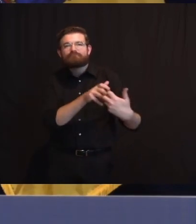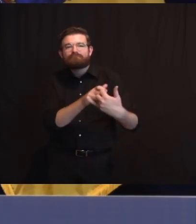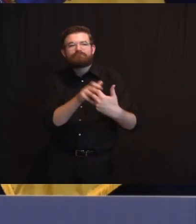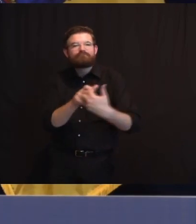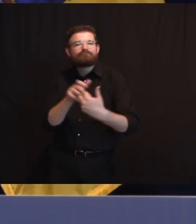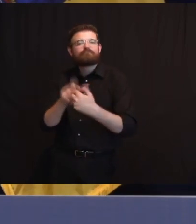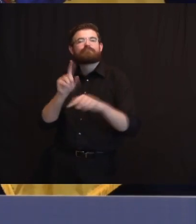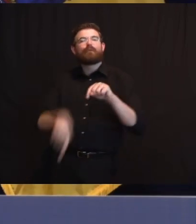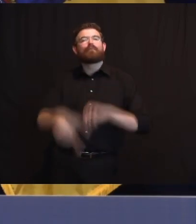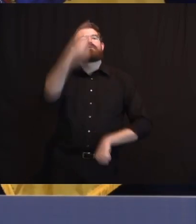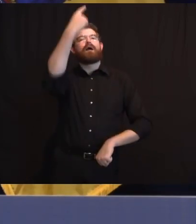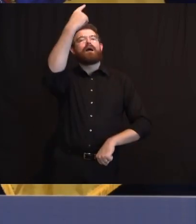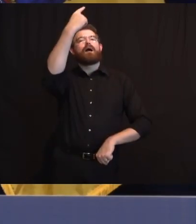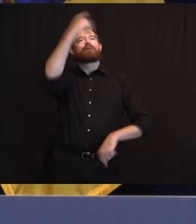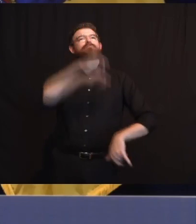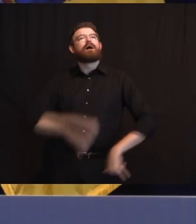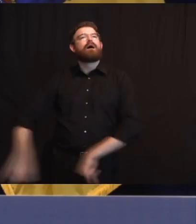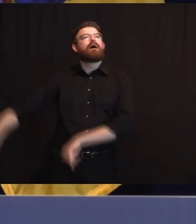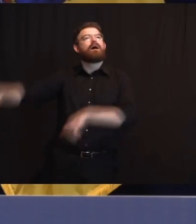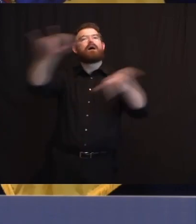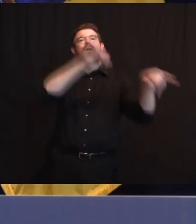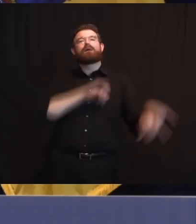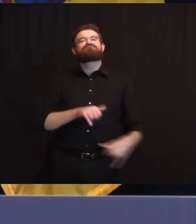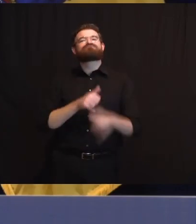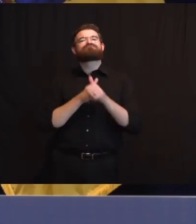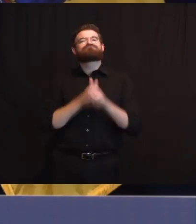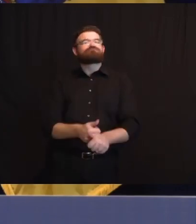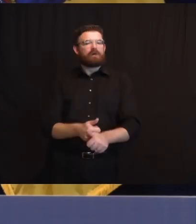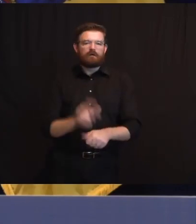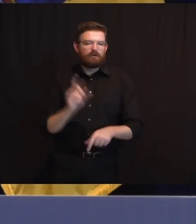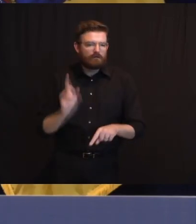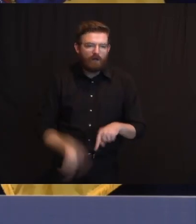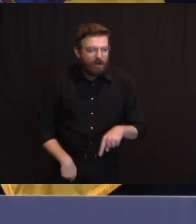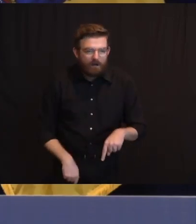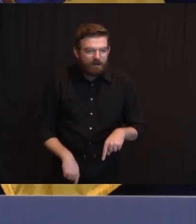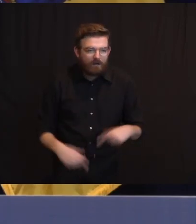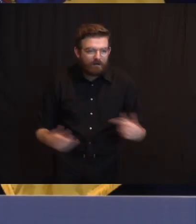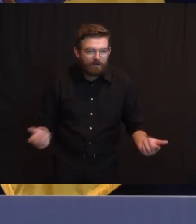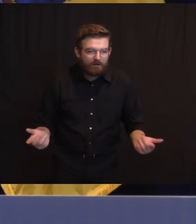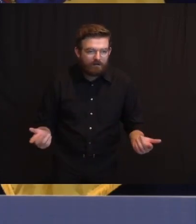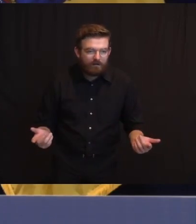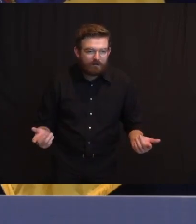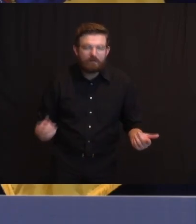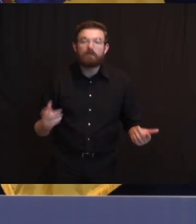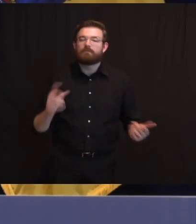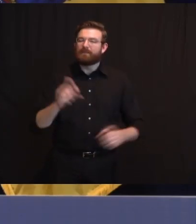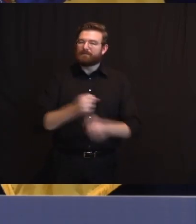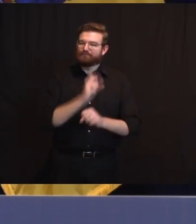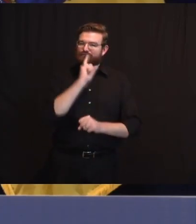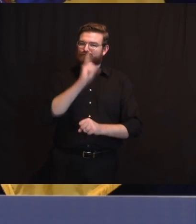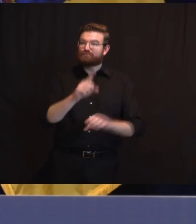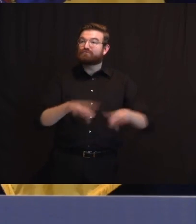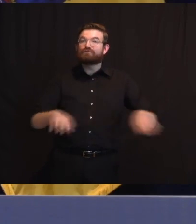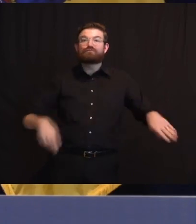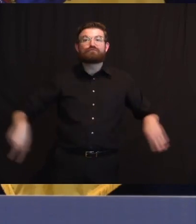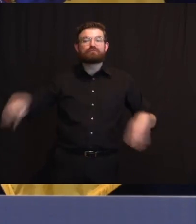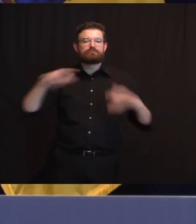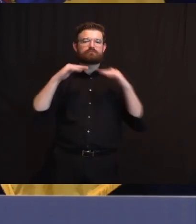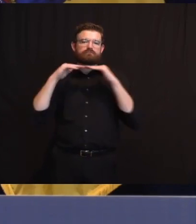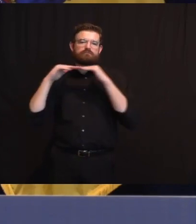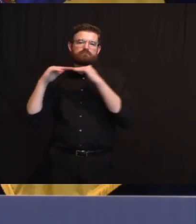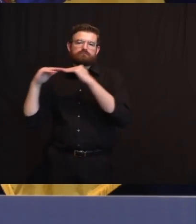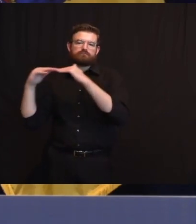for education, and remind ourselves that equity has to be at the center of this. So those principles